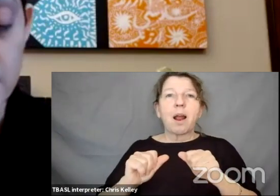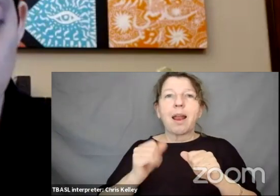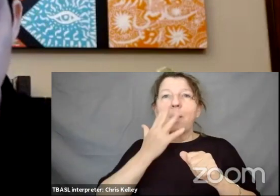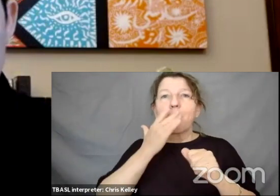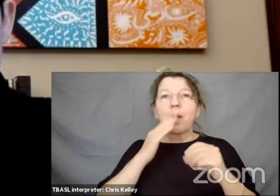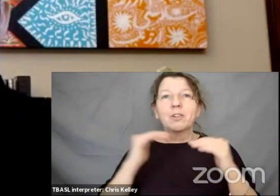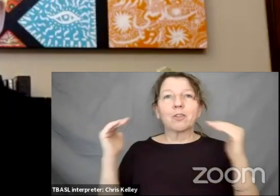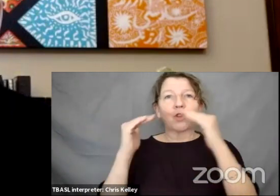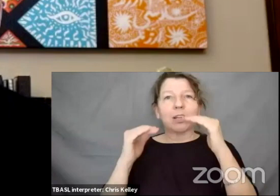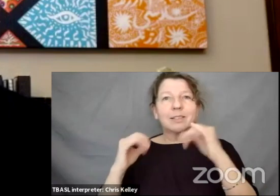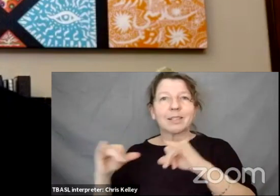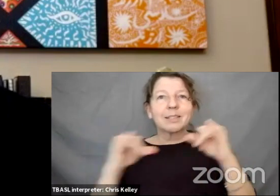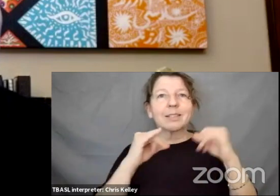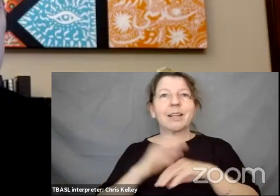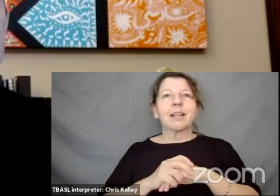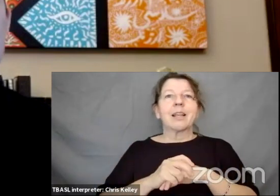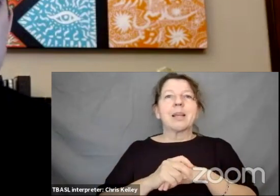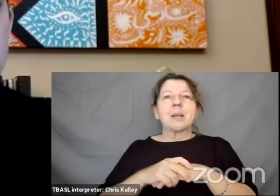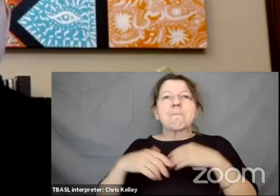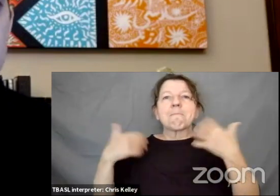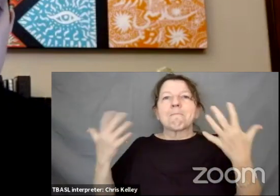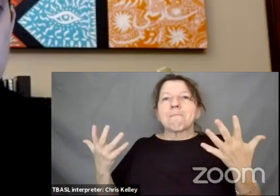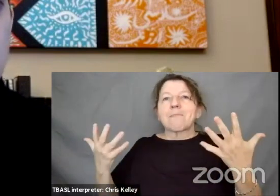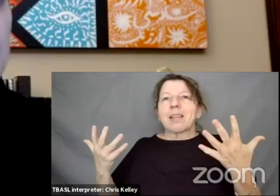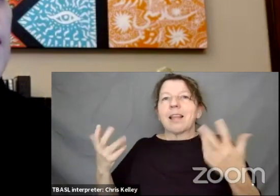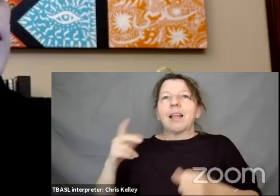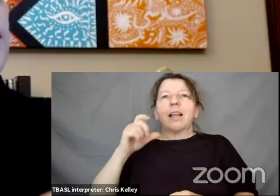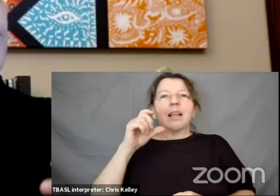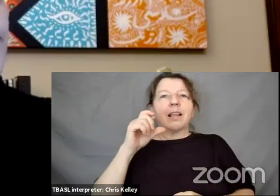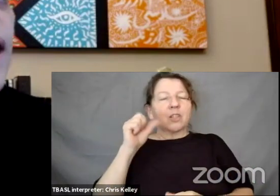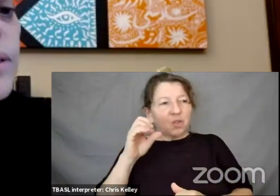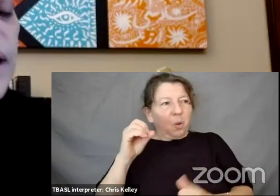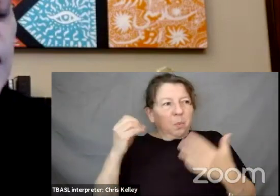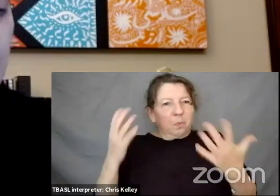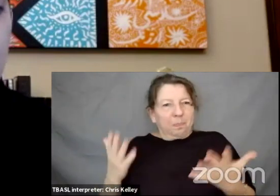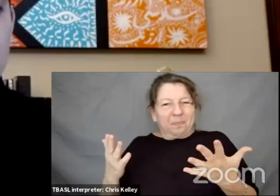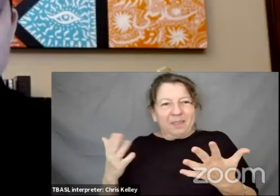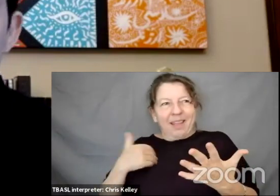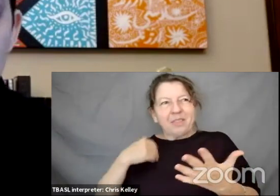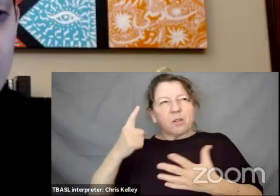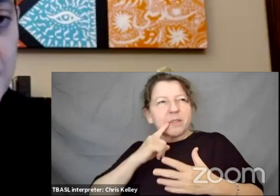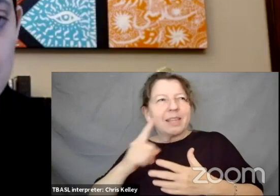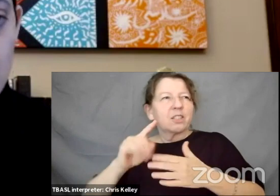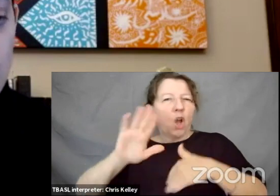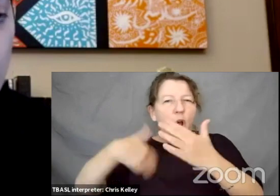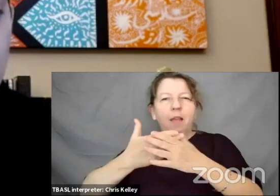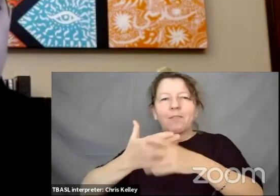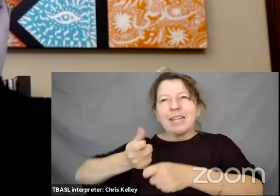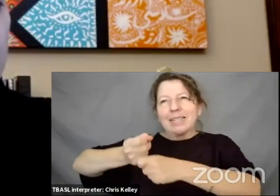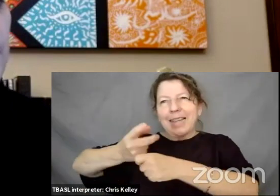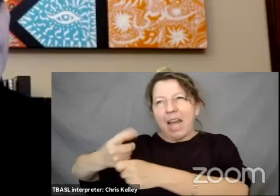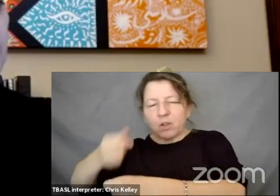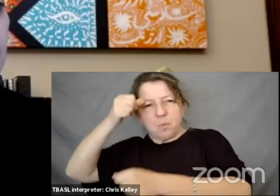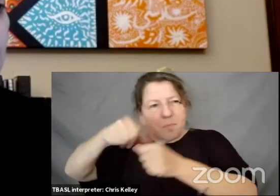the longest war in US history coming up in a couple of weeks, and it just feels compounding. And I had the same conversation that